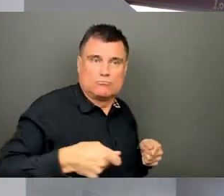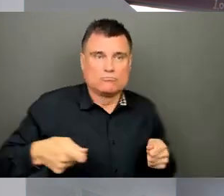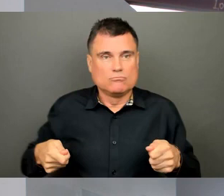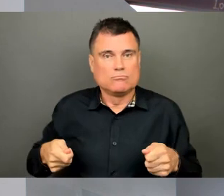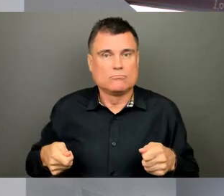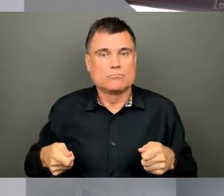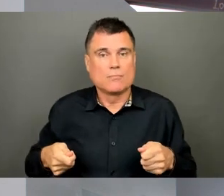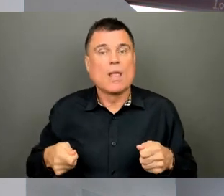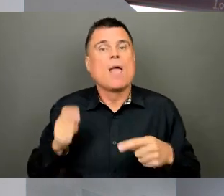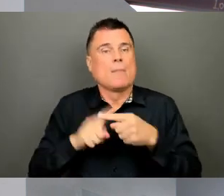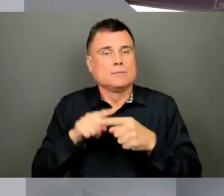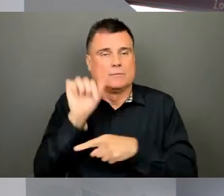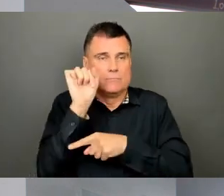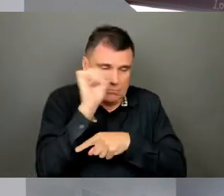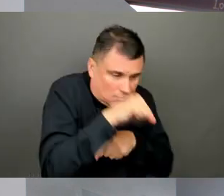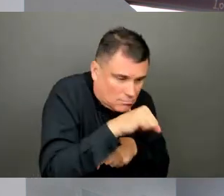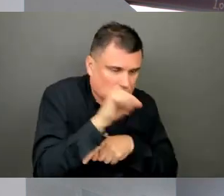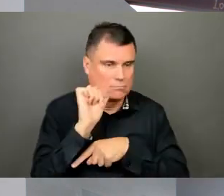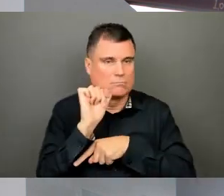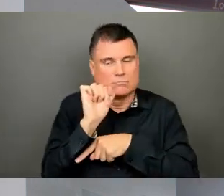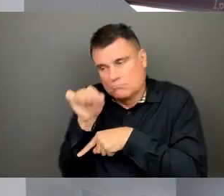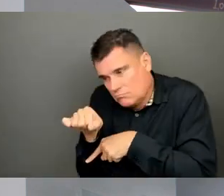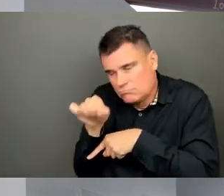forward and crunching forward.